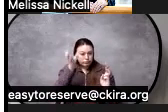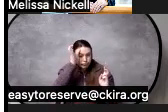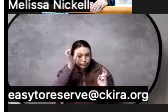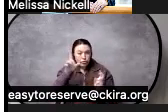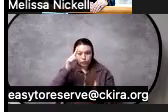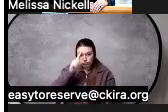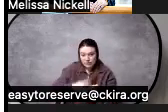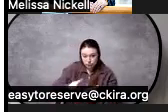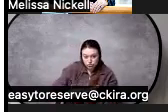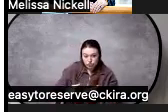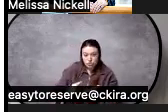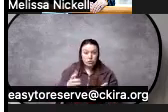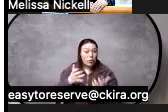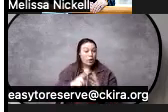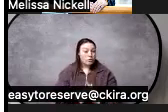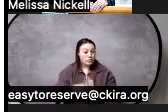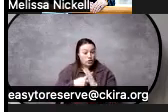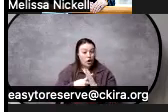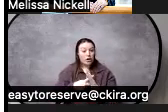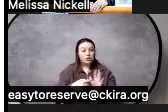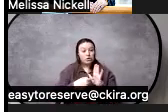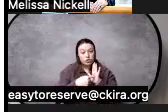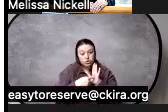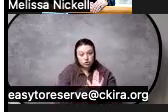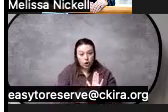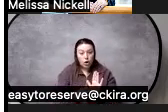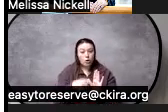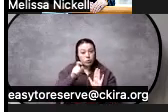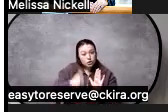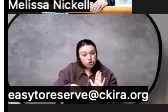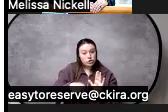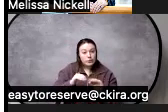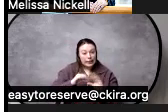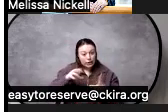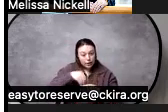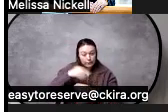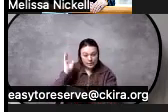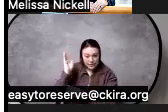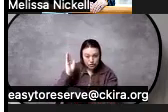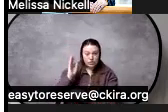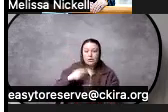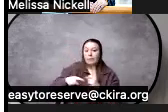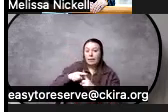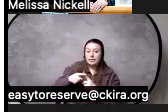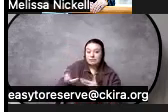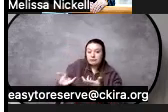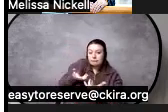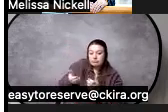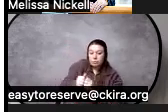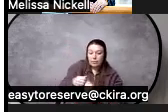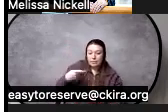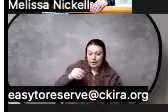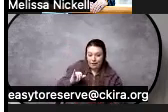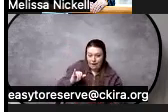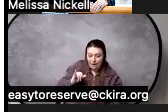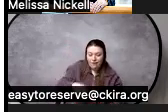should be included in your presentation. And then I want you to share it with your PI. You should also tailor your presentation to your audience. So